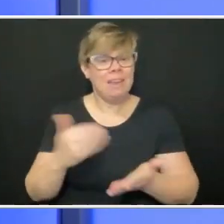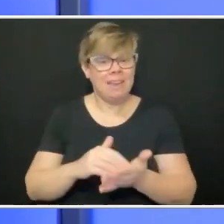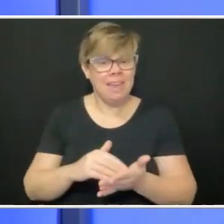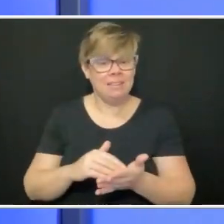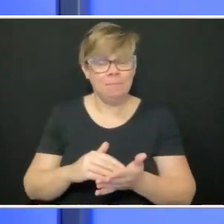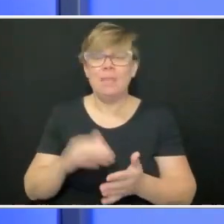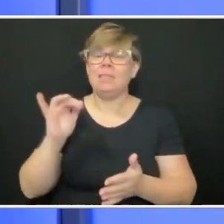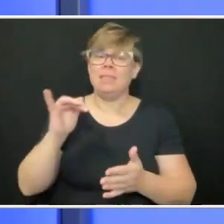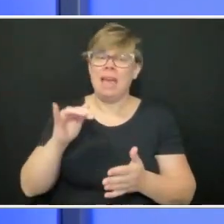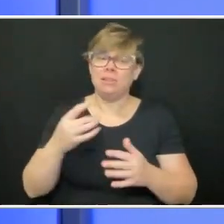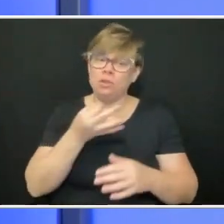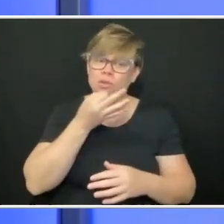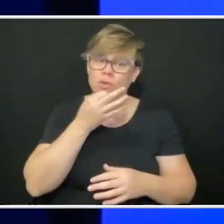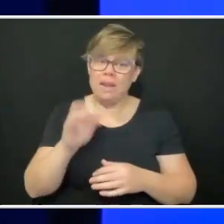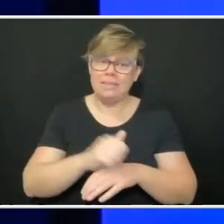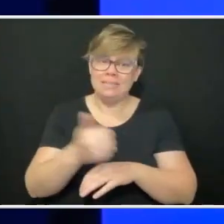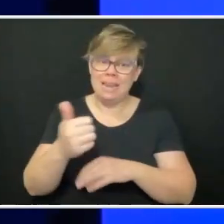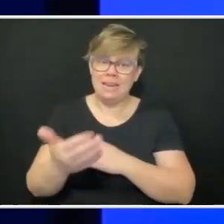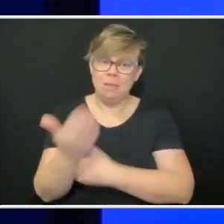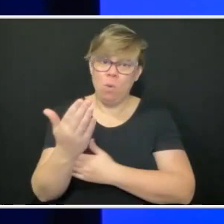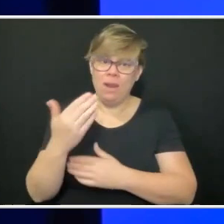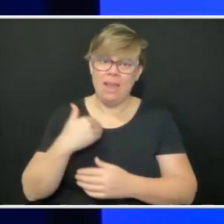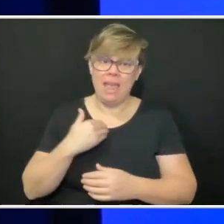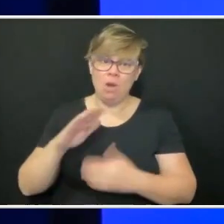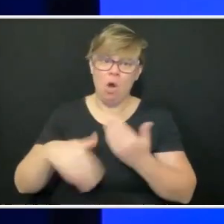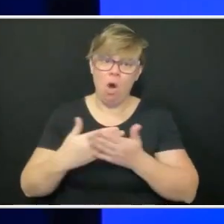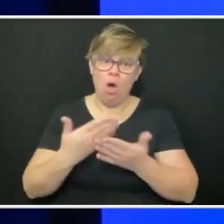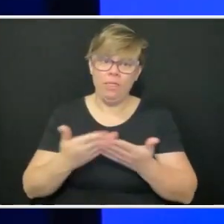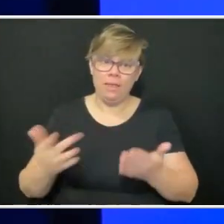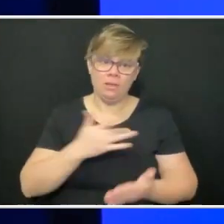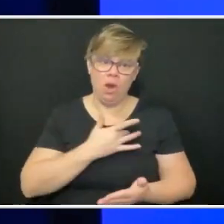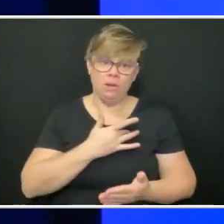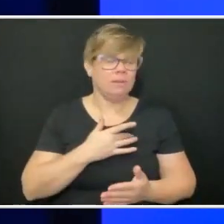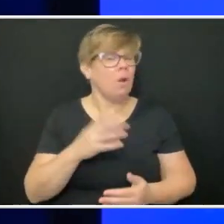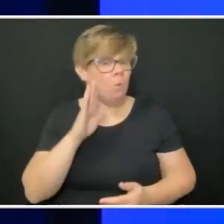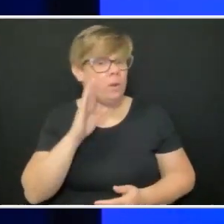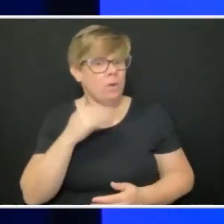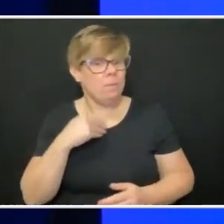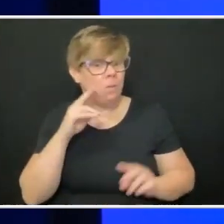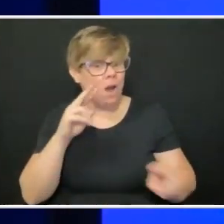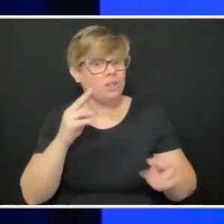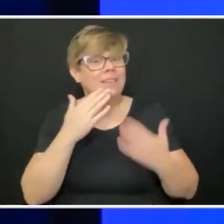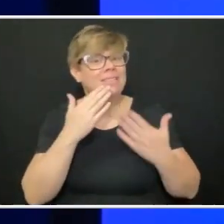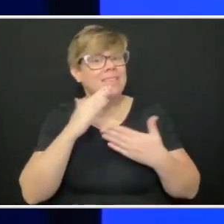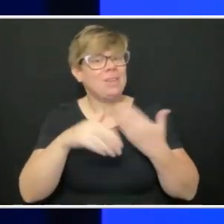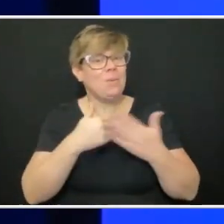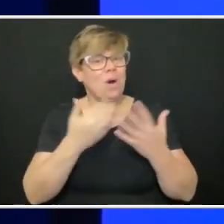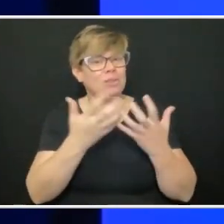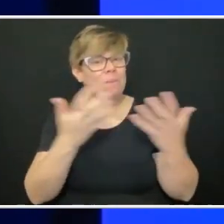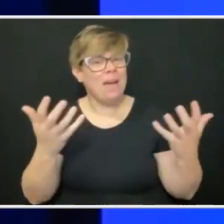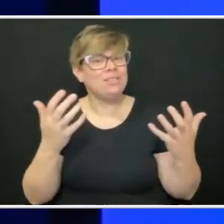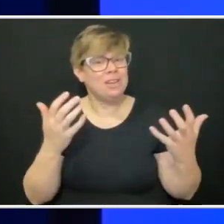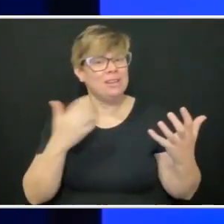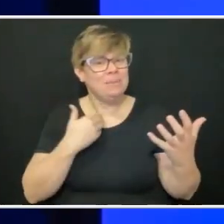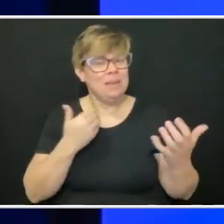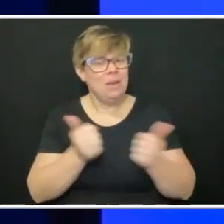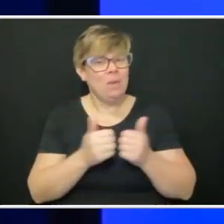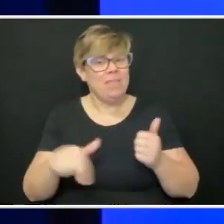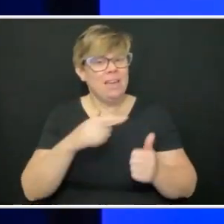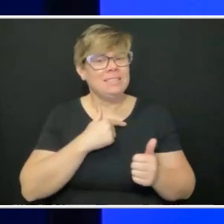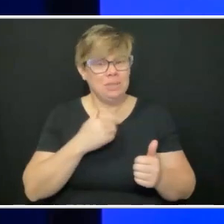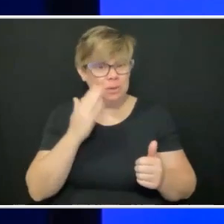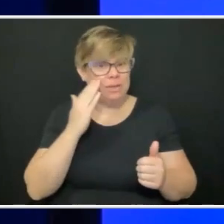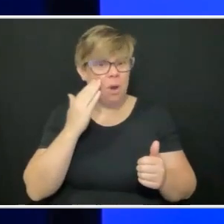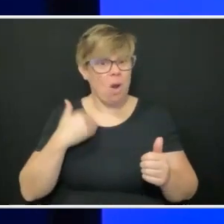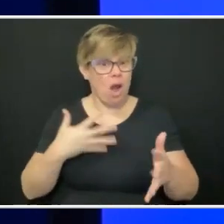coming up at 10 a.m. on All Things Heart. Alexis will be watching. Thank you all so much for being with us today. You can catch our updates anytime by logging